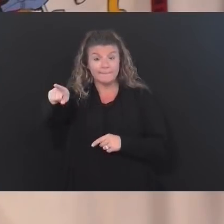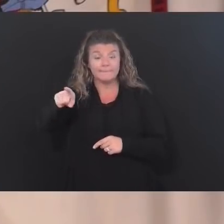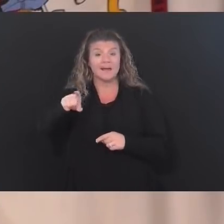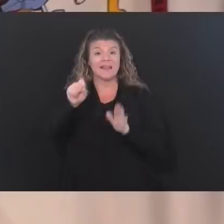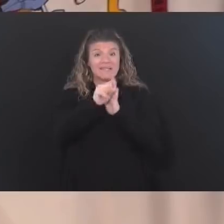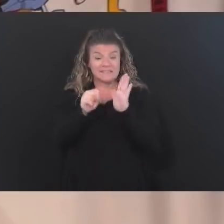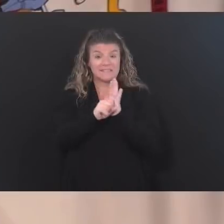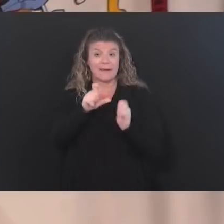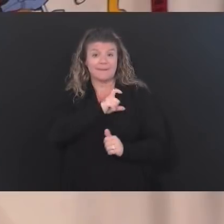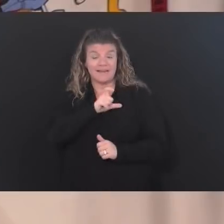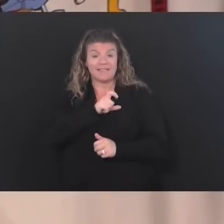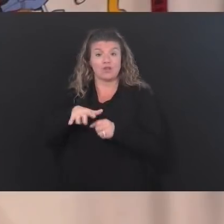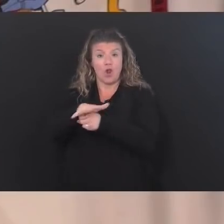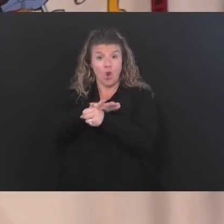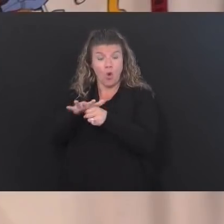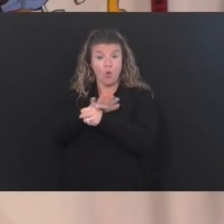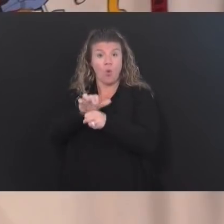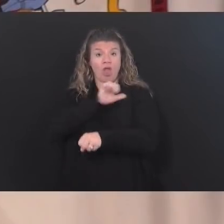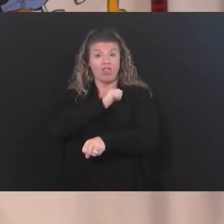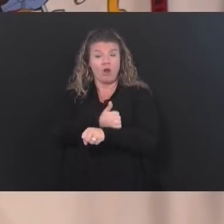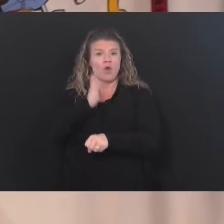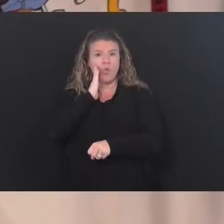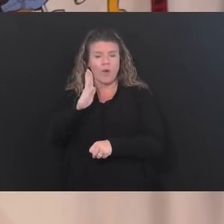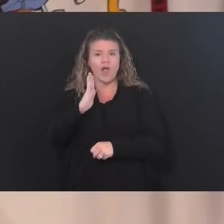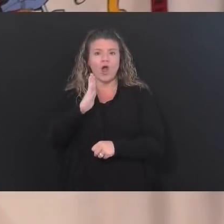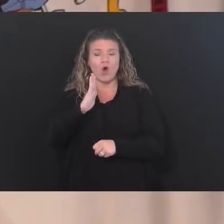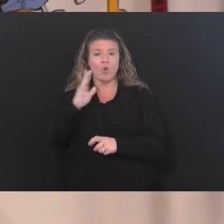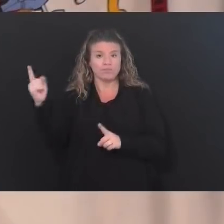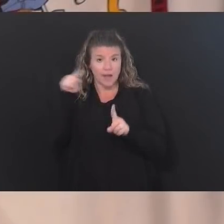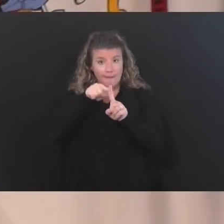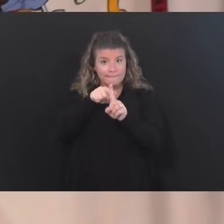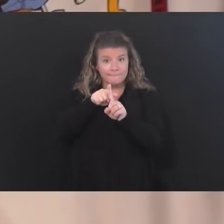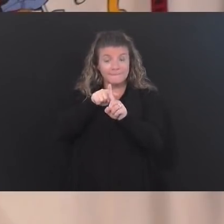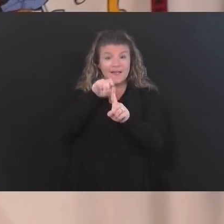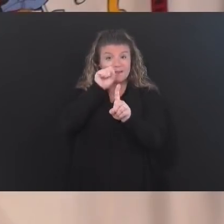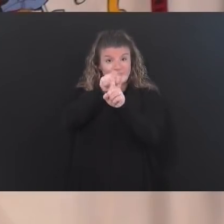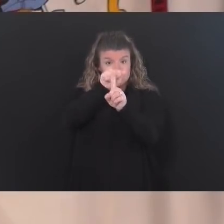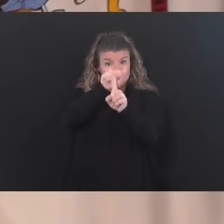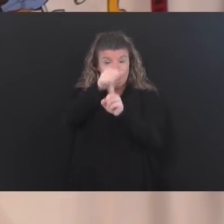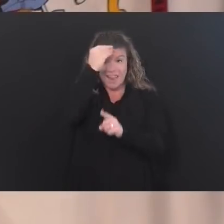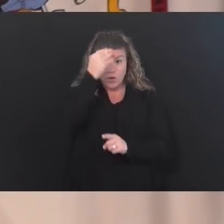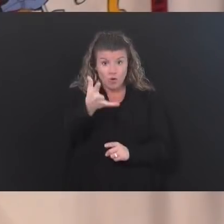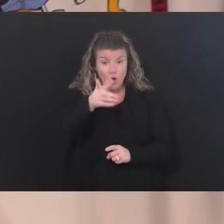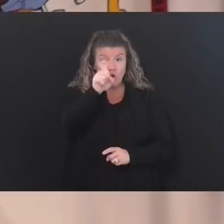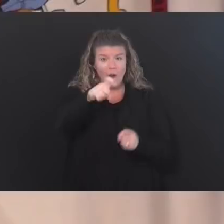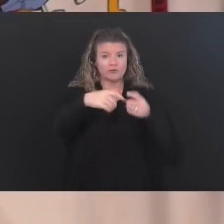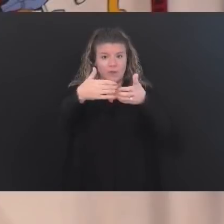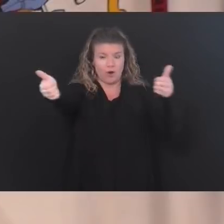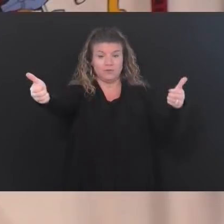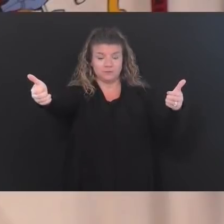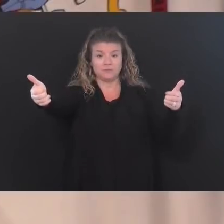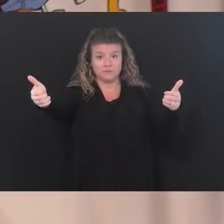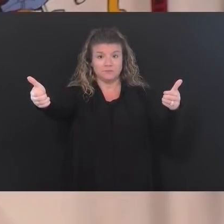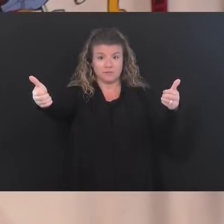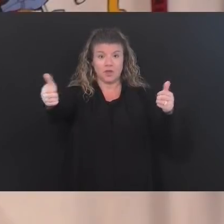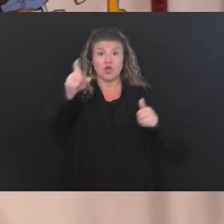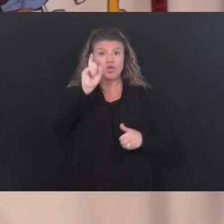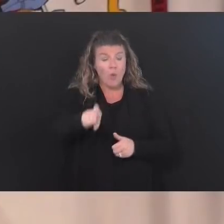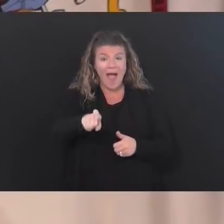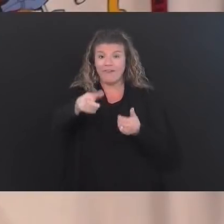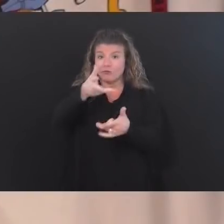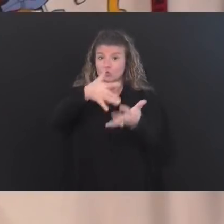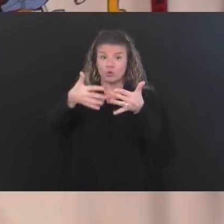the local authorities are going to come and they're going to tell these people that they've got to disperse, they have to